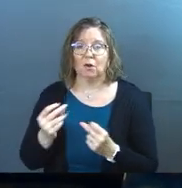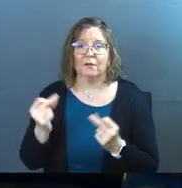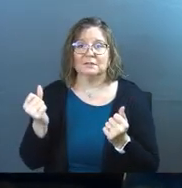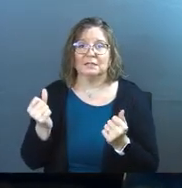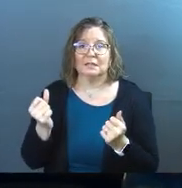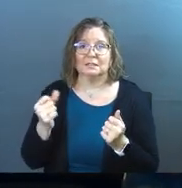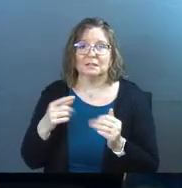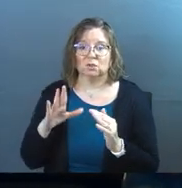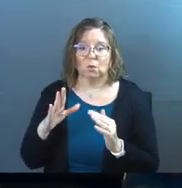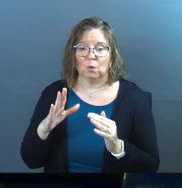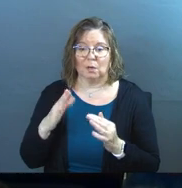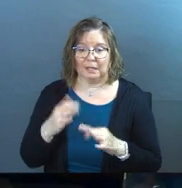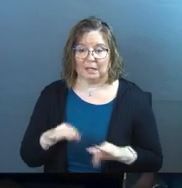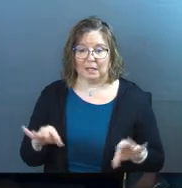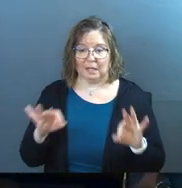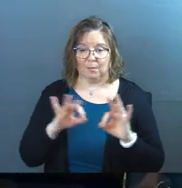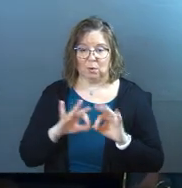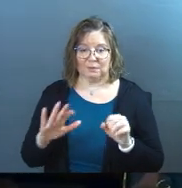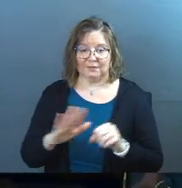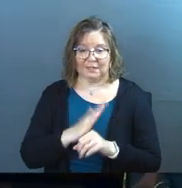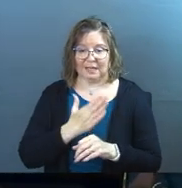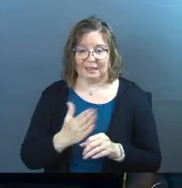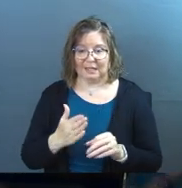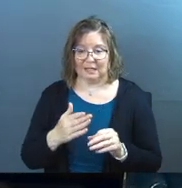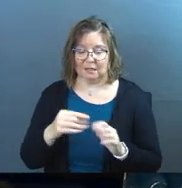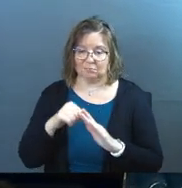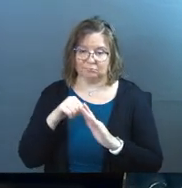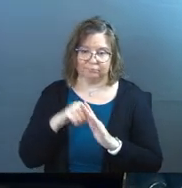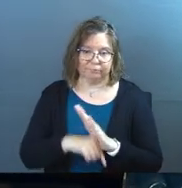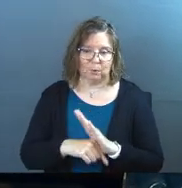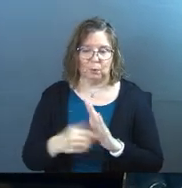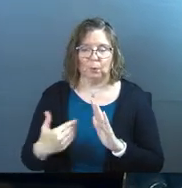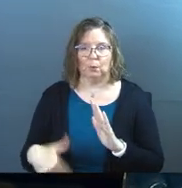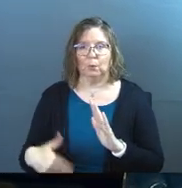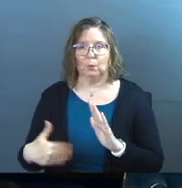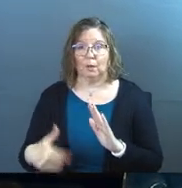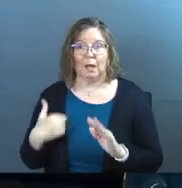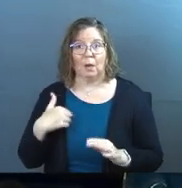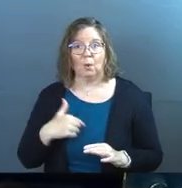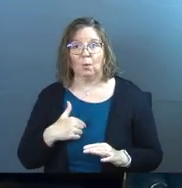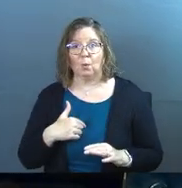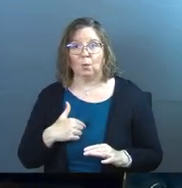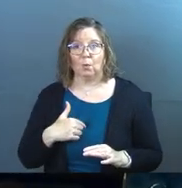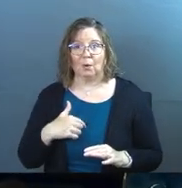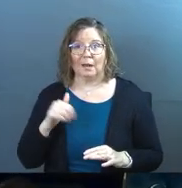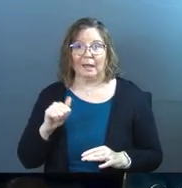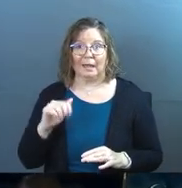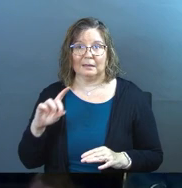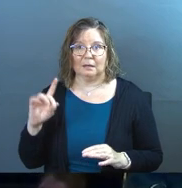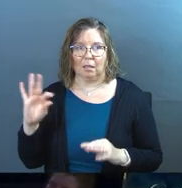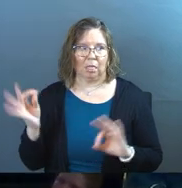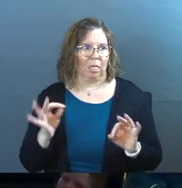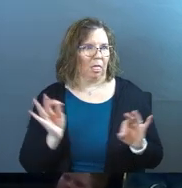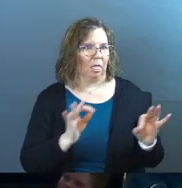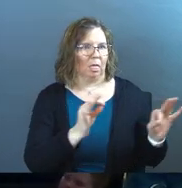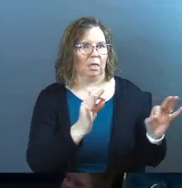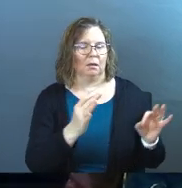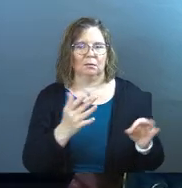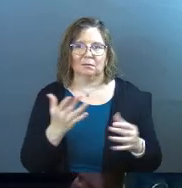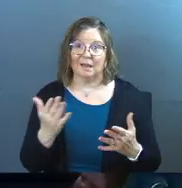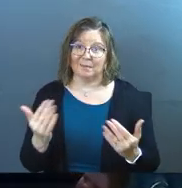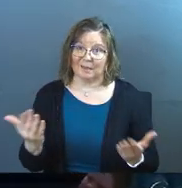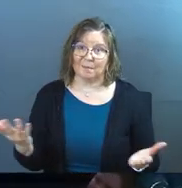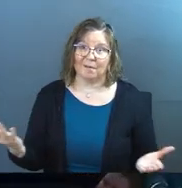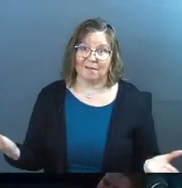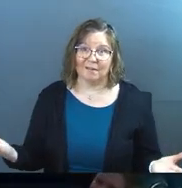a sudden it deepens the importance of the entire thing to you. And we are so ADD. Come